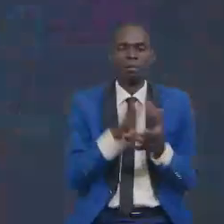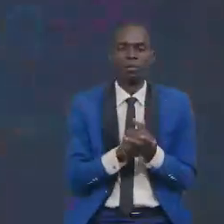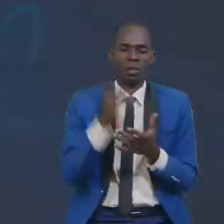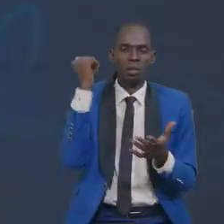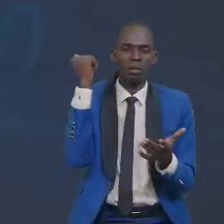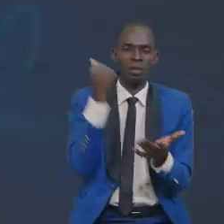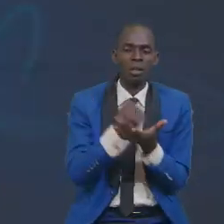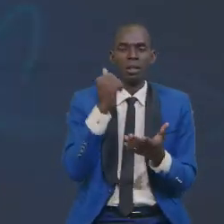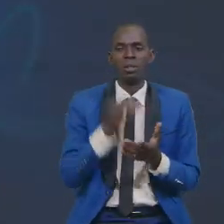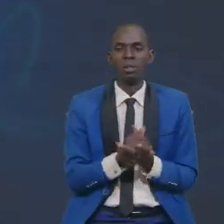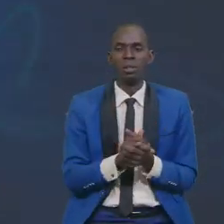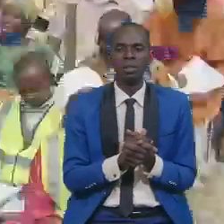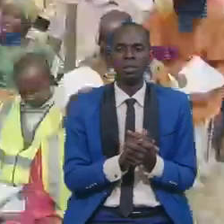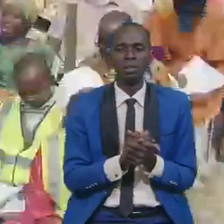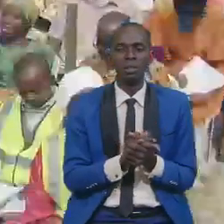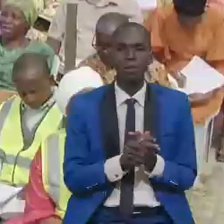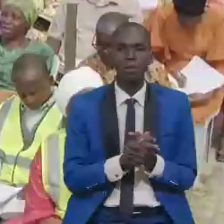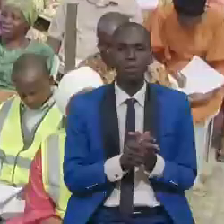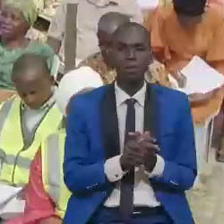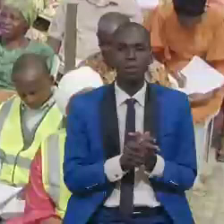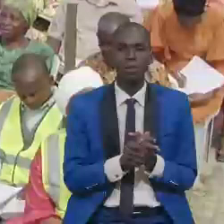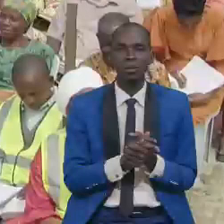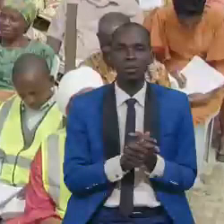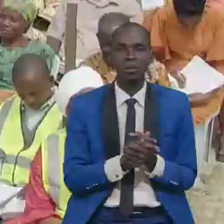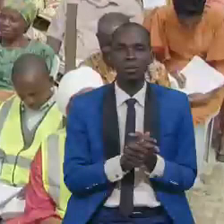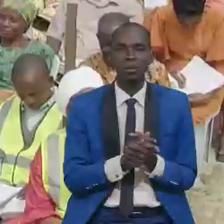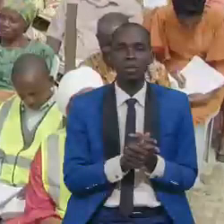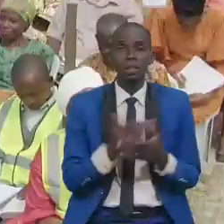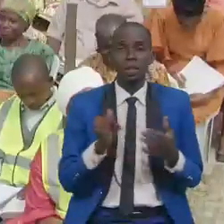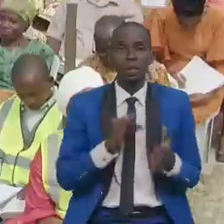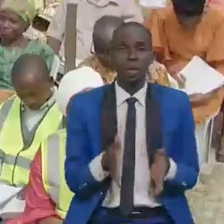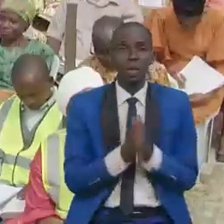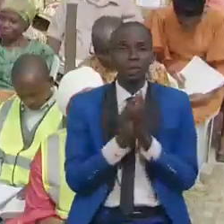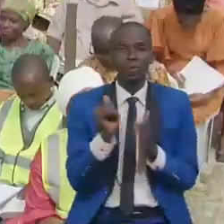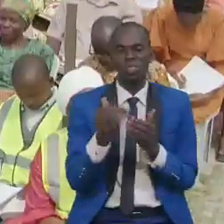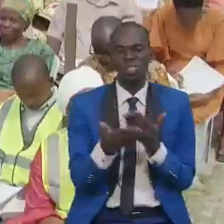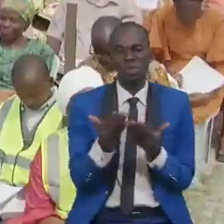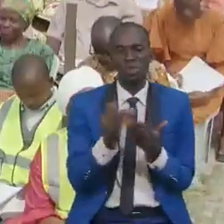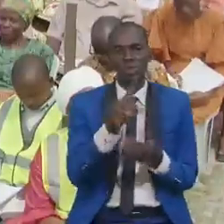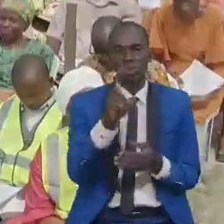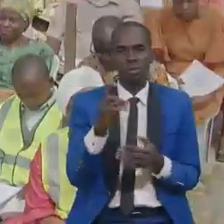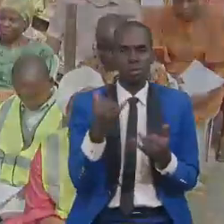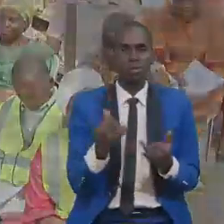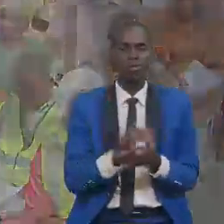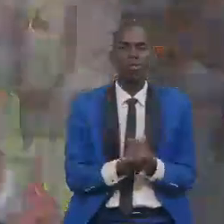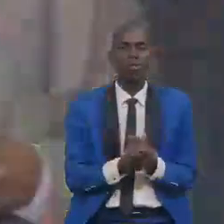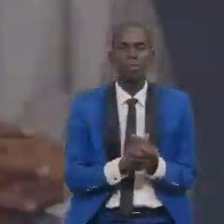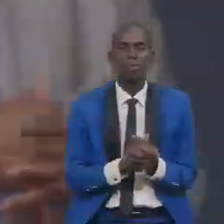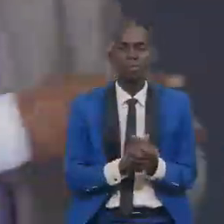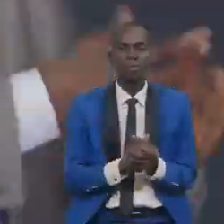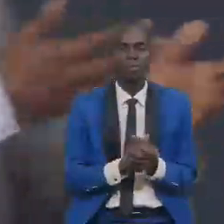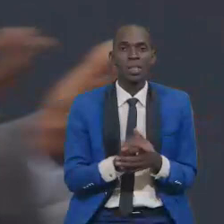you didn't say Amen to that let me ask you a simple question when